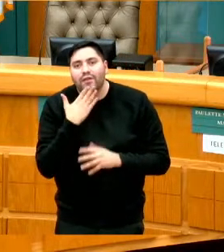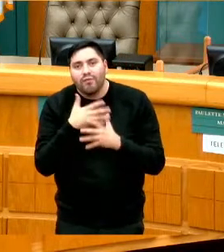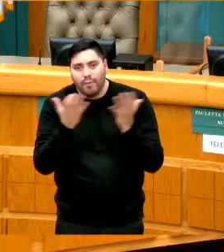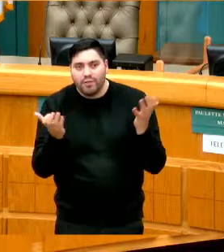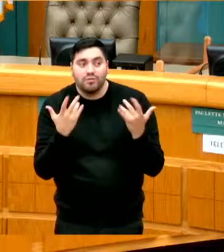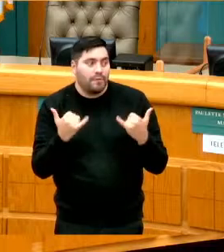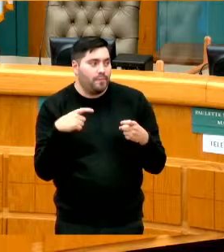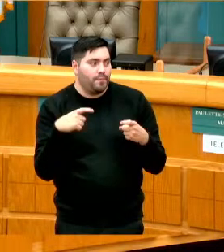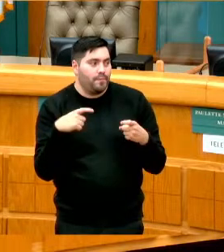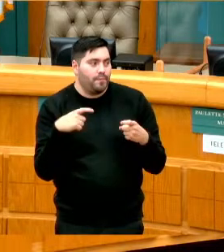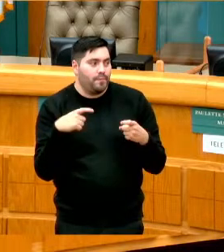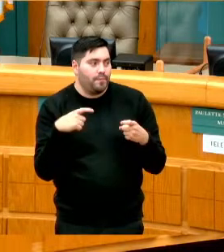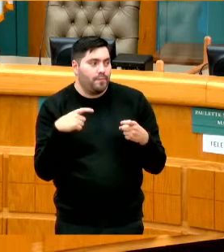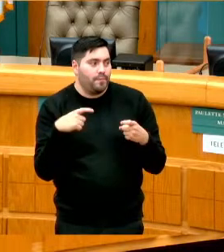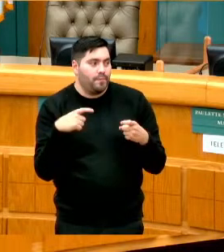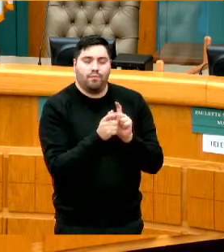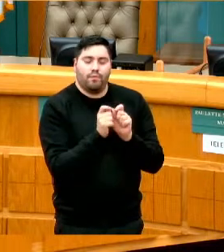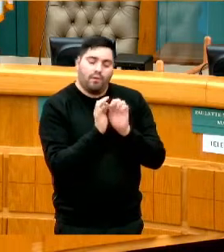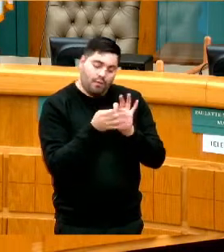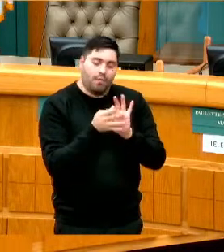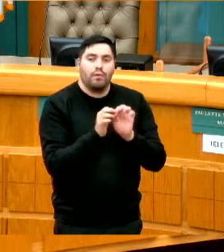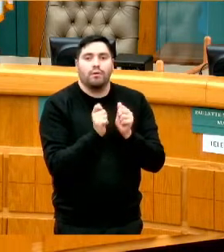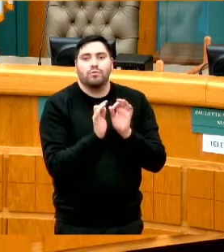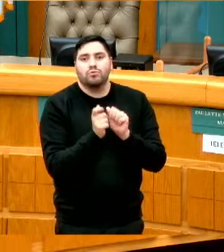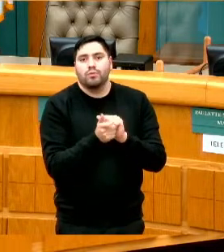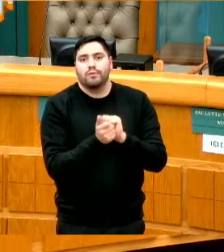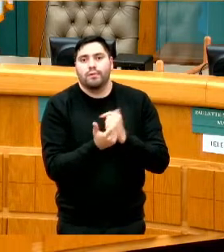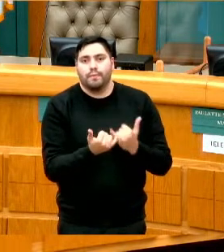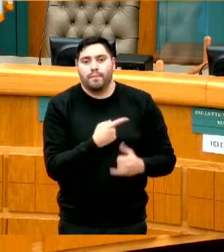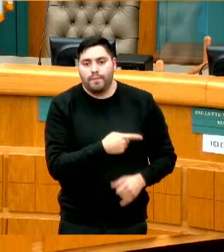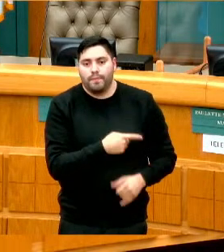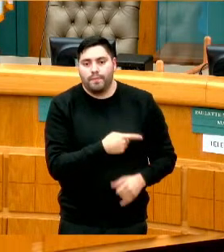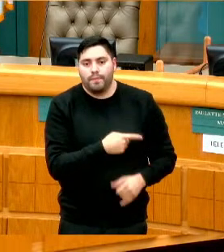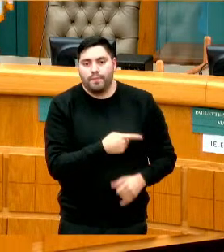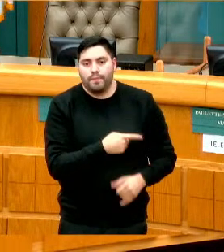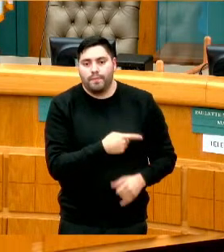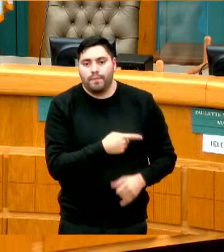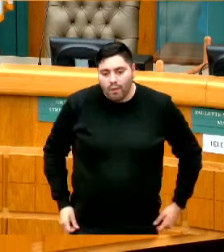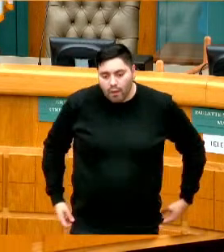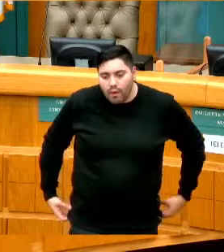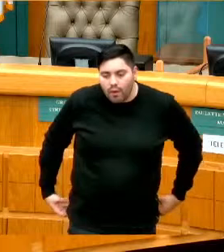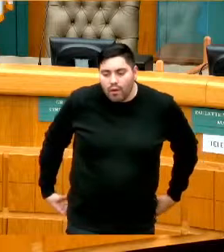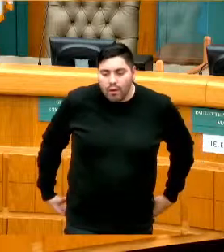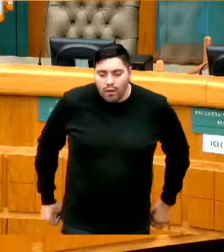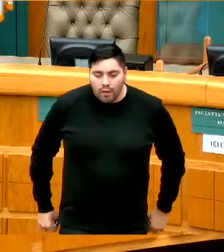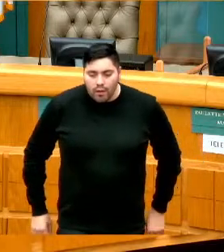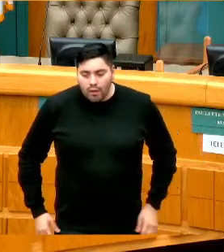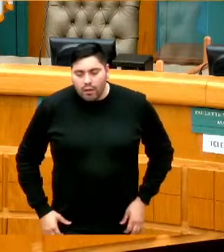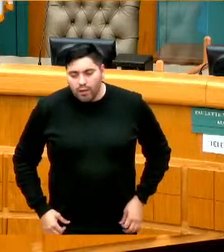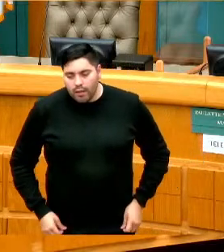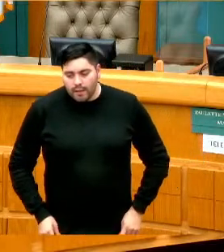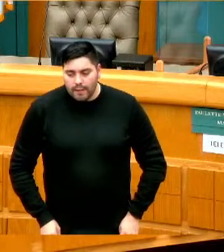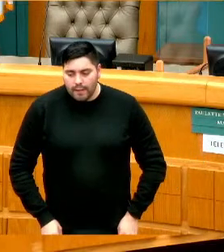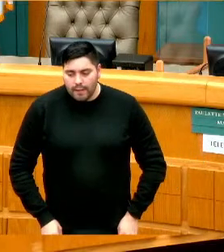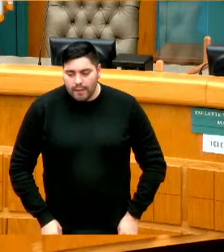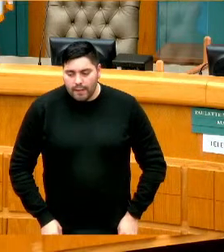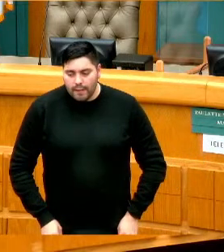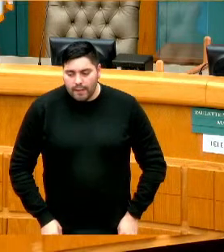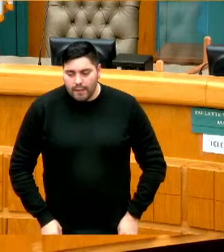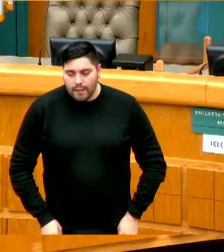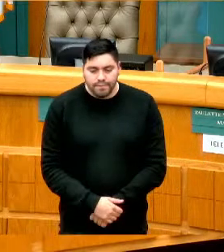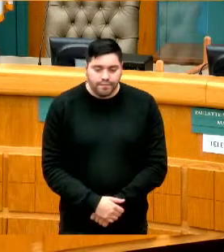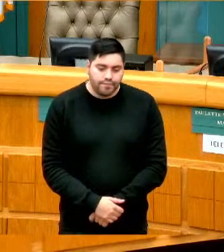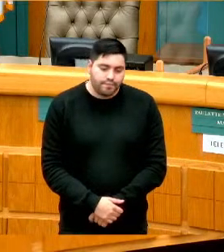últimas 24 horas se han reportado 90 casos confirmados por el coronavirus. La tendencia de las últimas cifras va hacia arriba, así como los casos